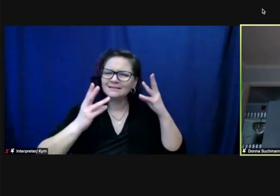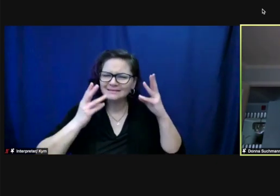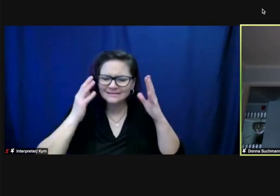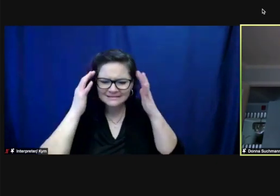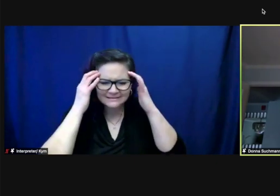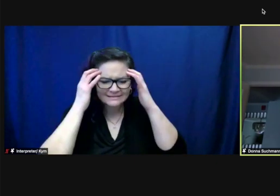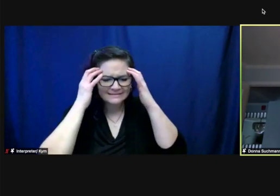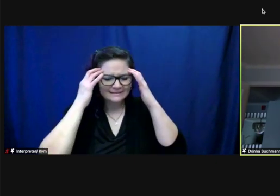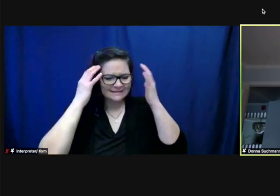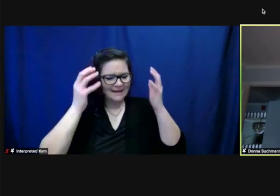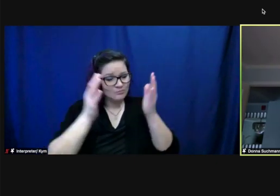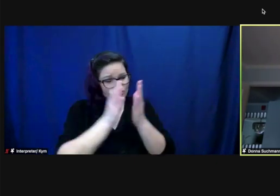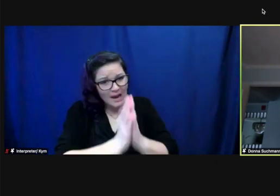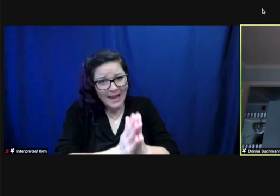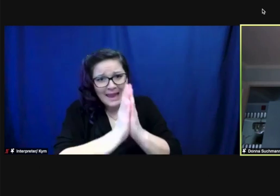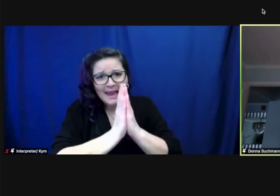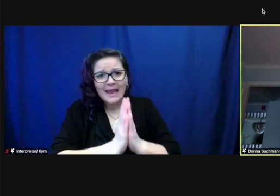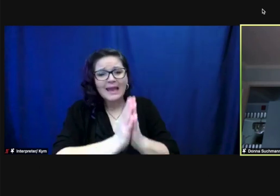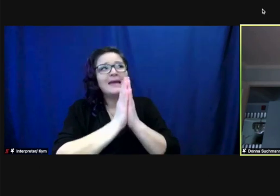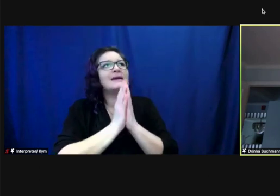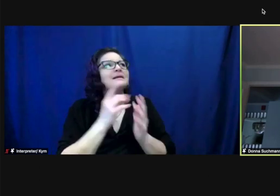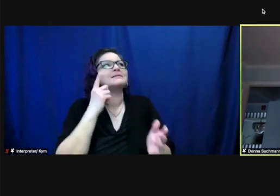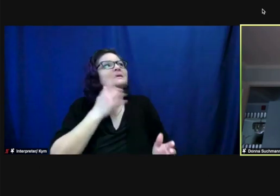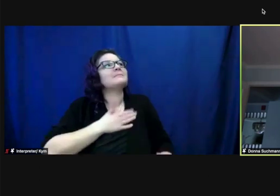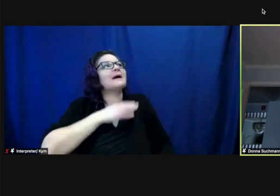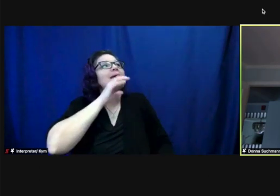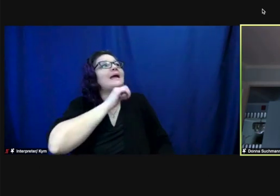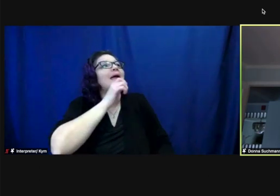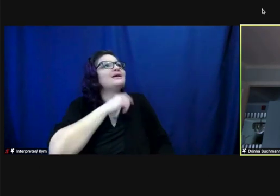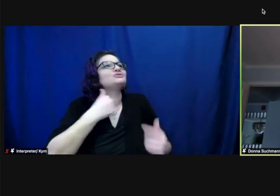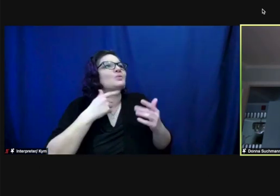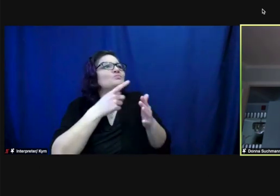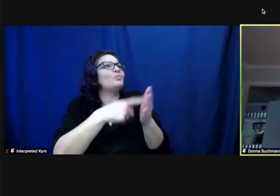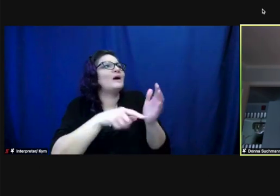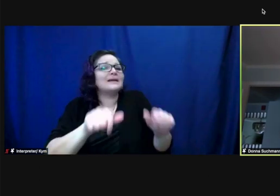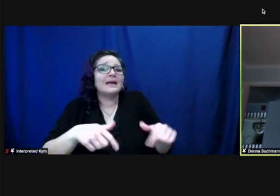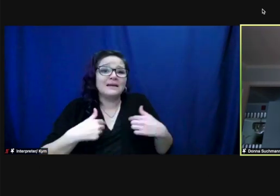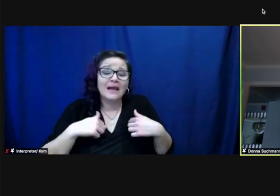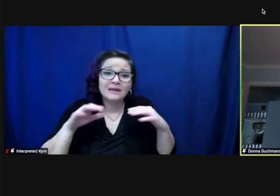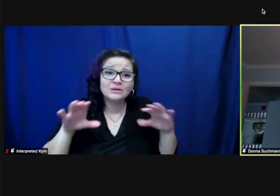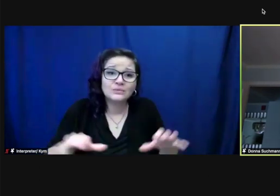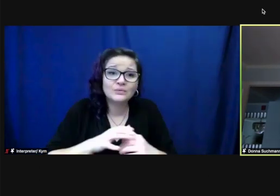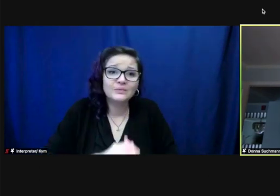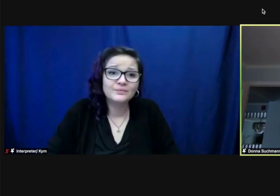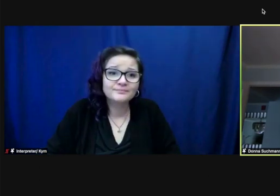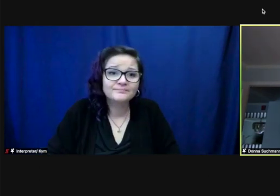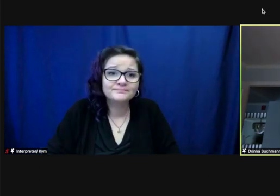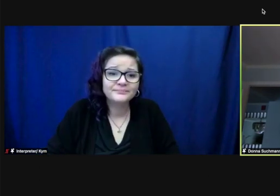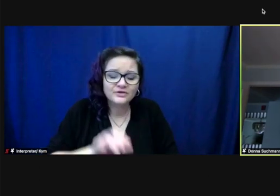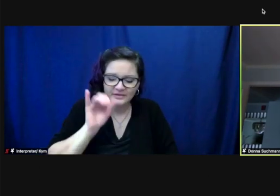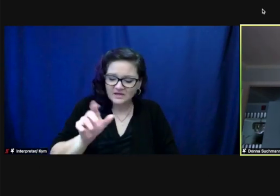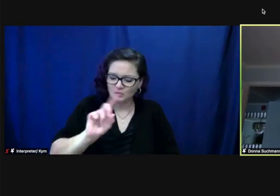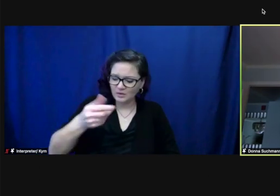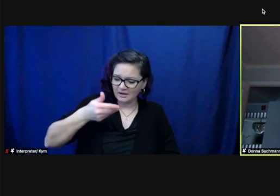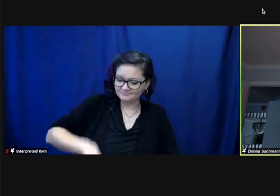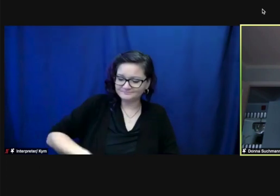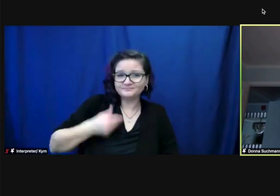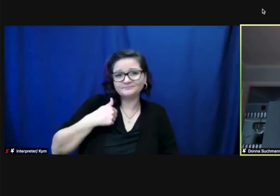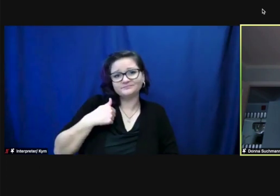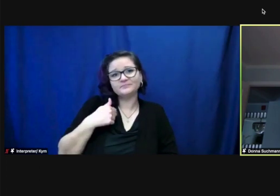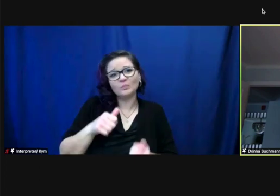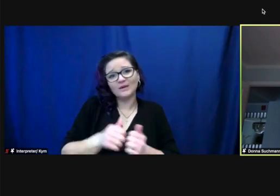at my age, what can I do? So that's where I am with civil